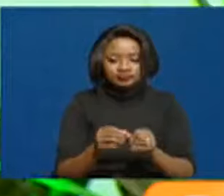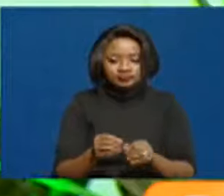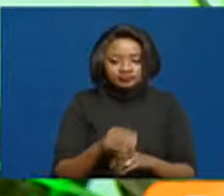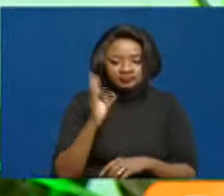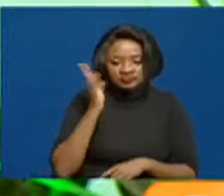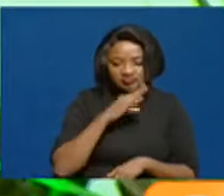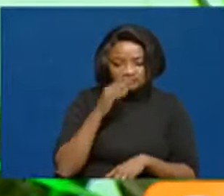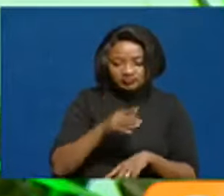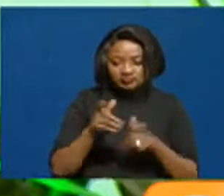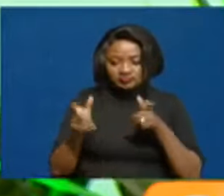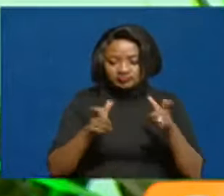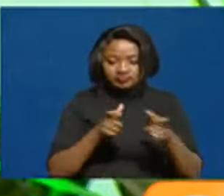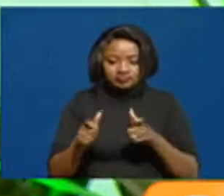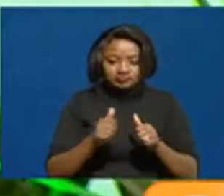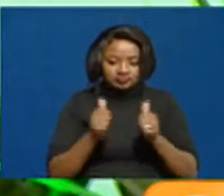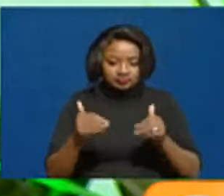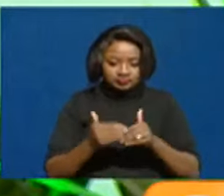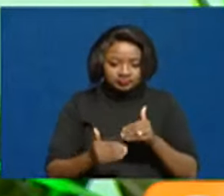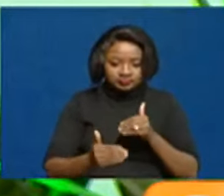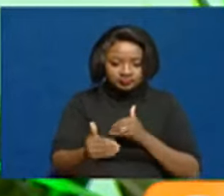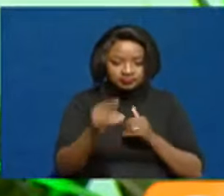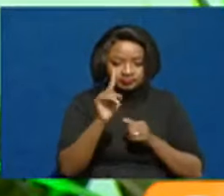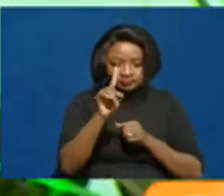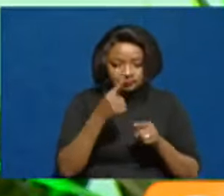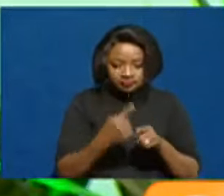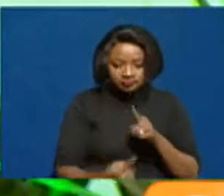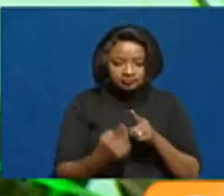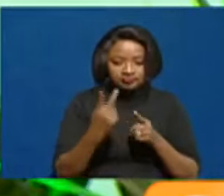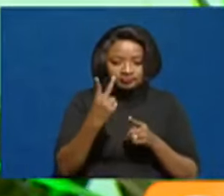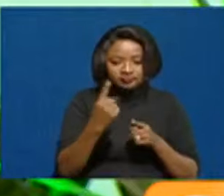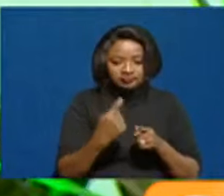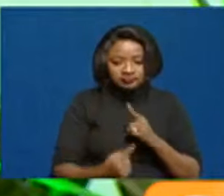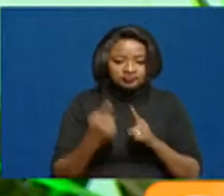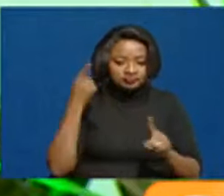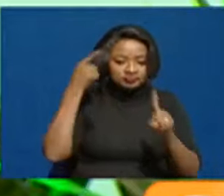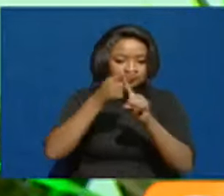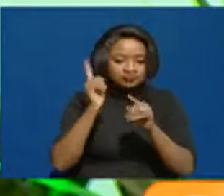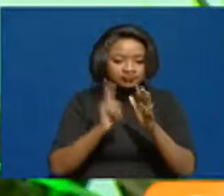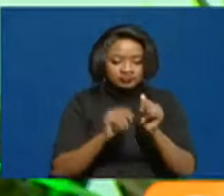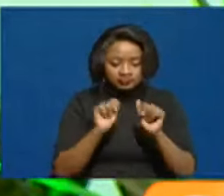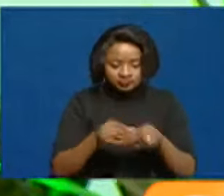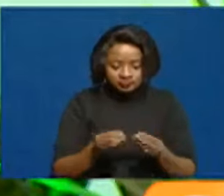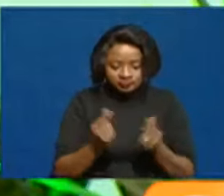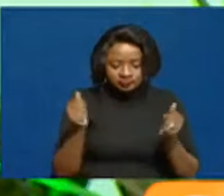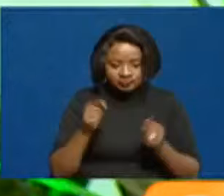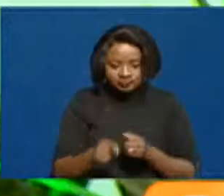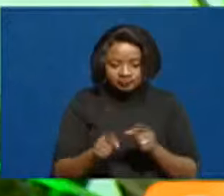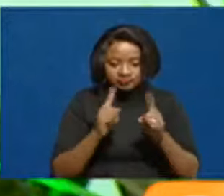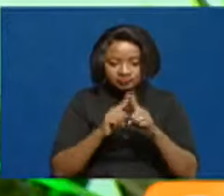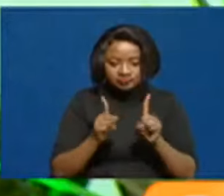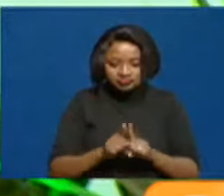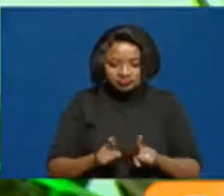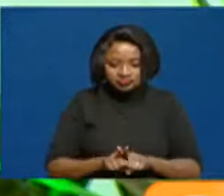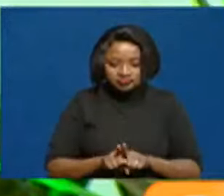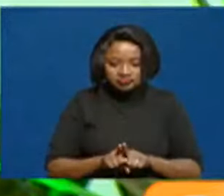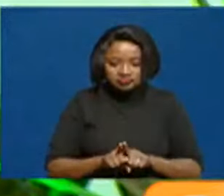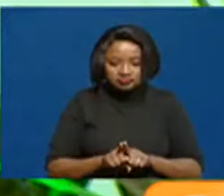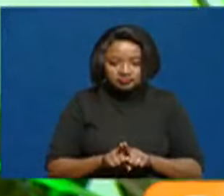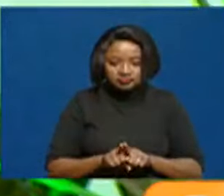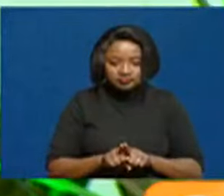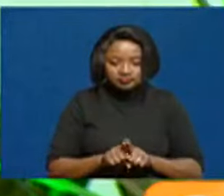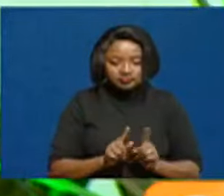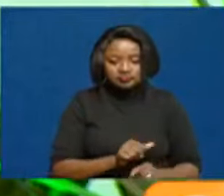waste management in the next 1 year or 2 years so that we beat the deadline. The other one, of course, is the number